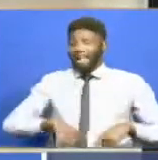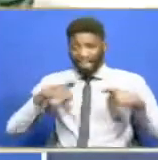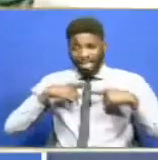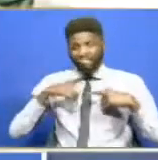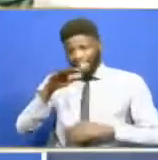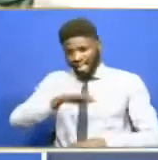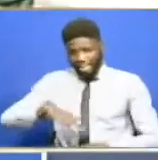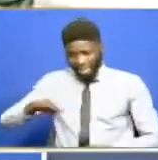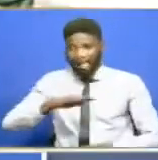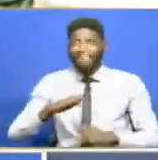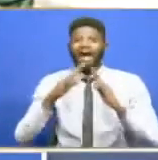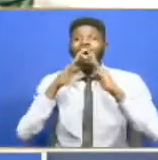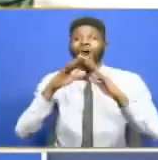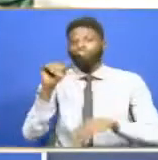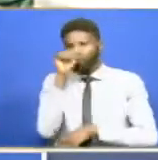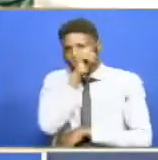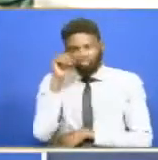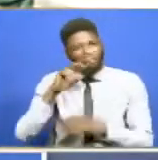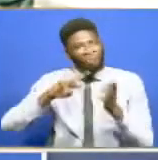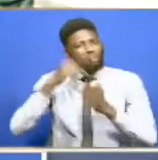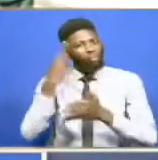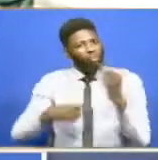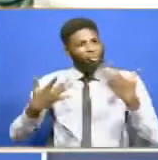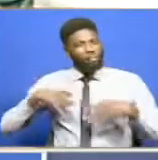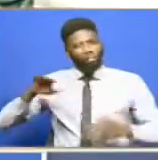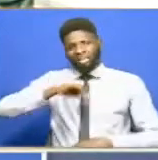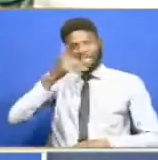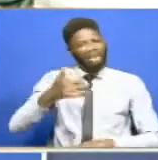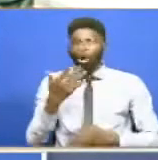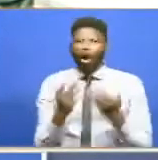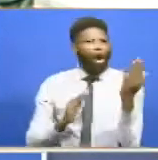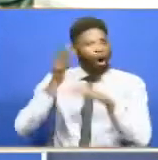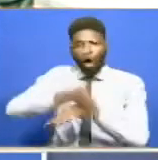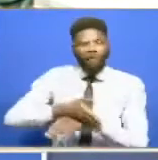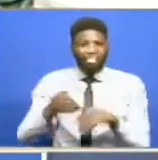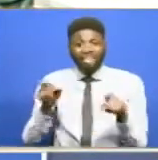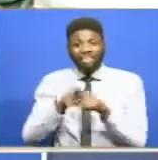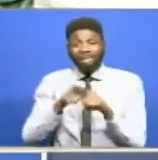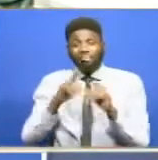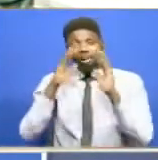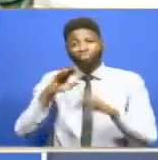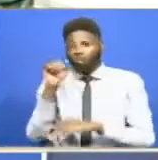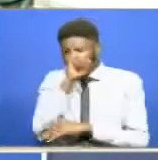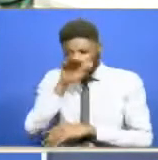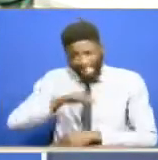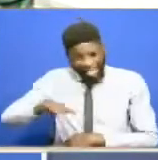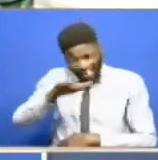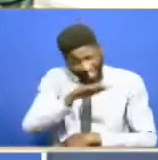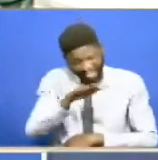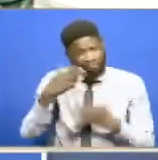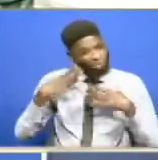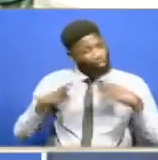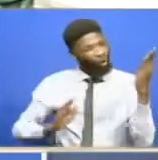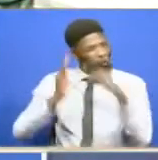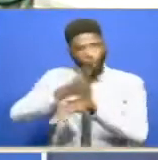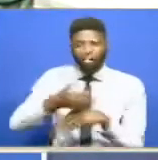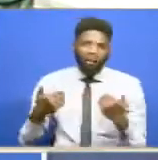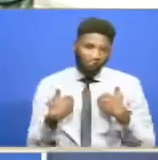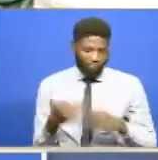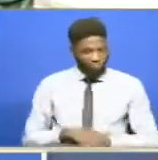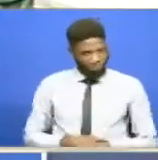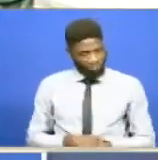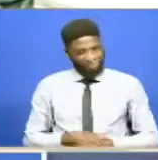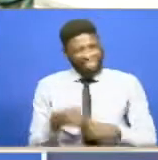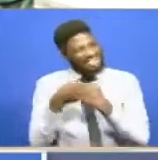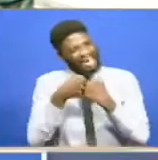of densely population in informal settlements. Of what challenge is this, not just to the response of on